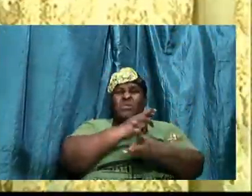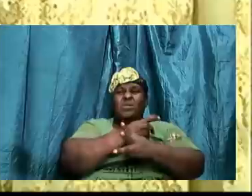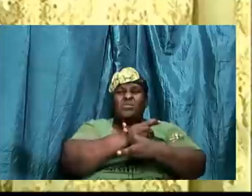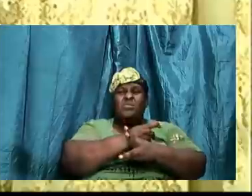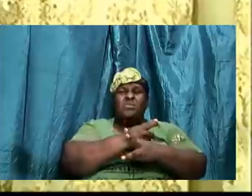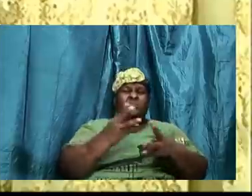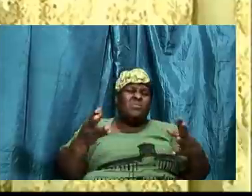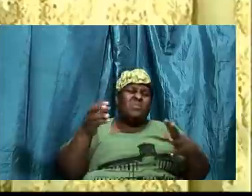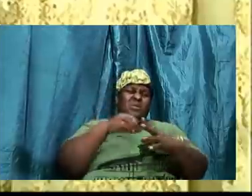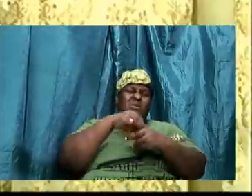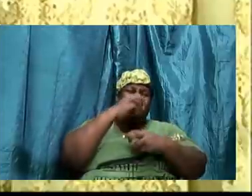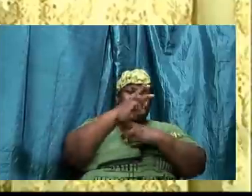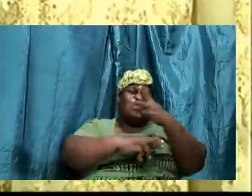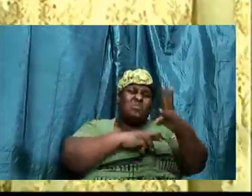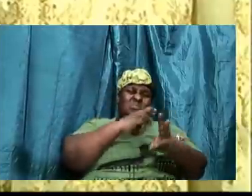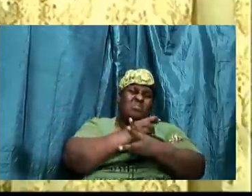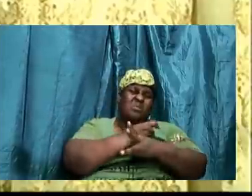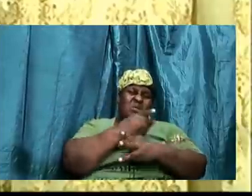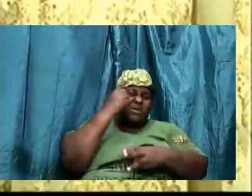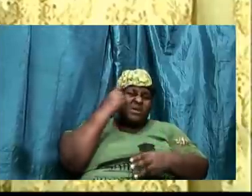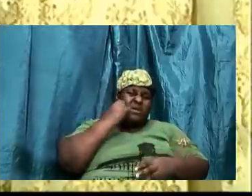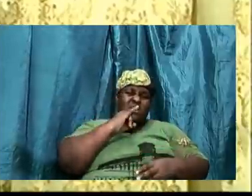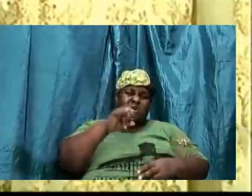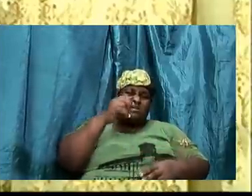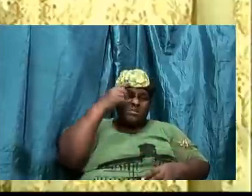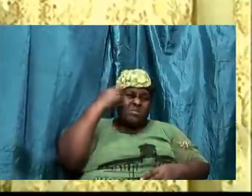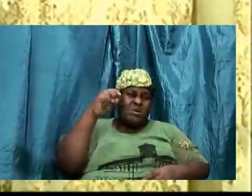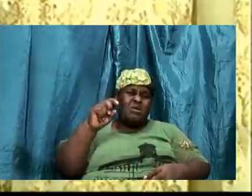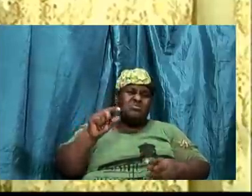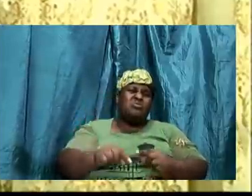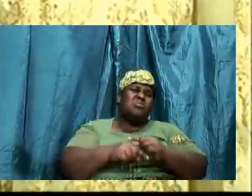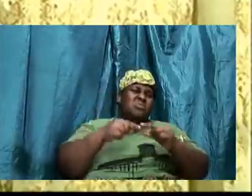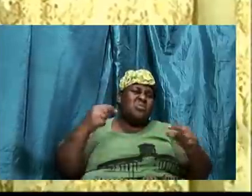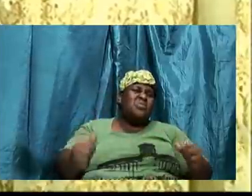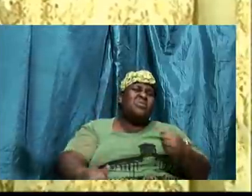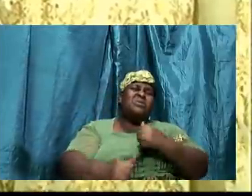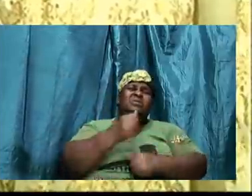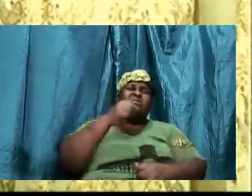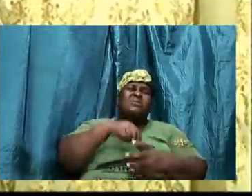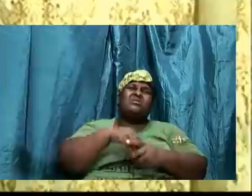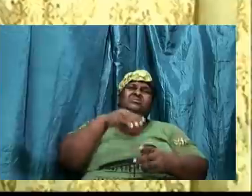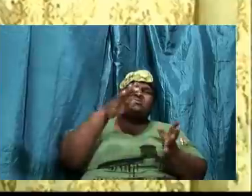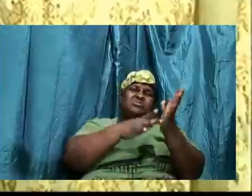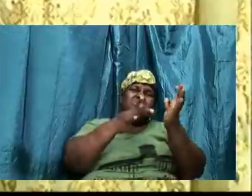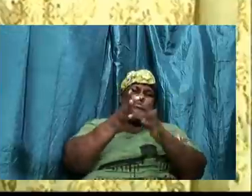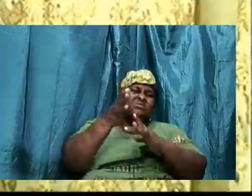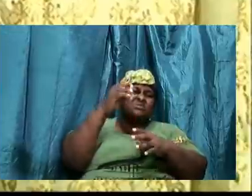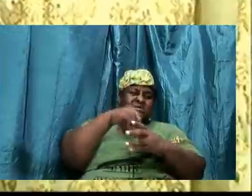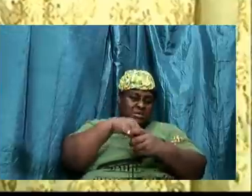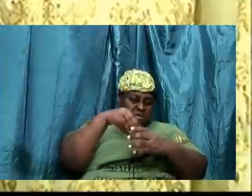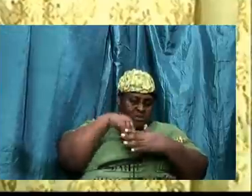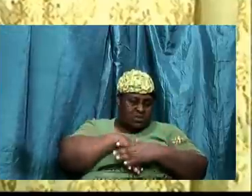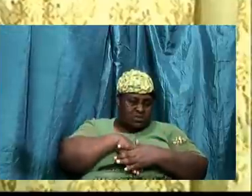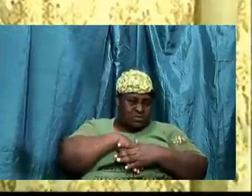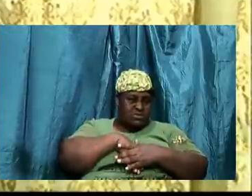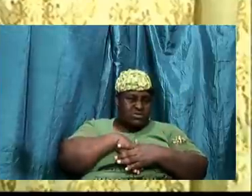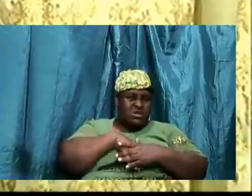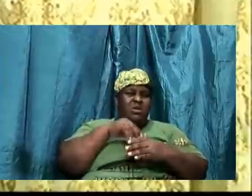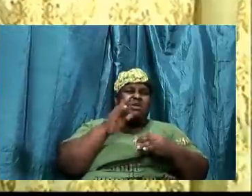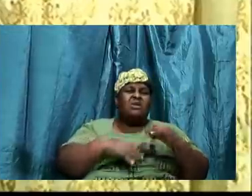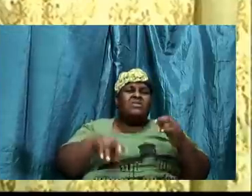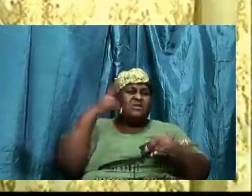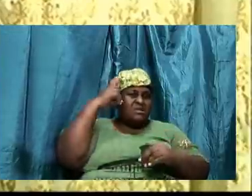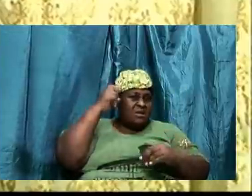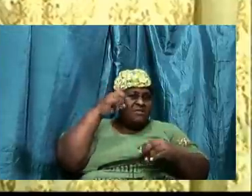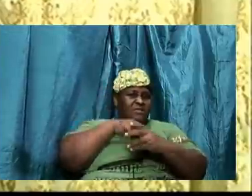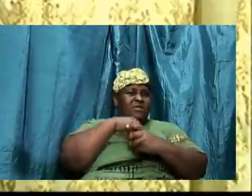because greater is he that is in us. I want you to know that you are power packed. I want you to know that within you, God has